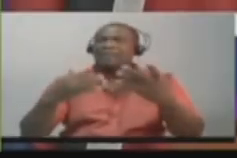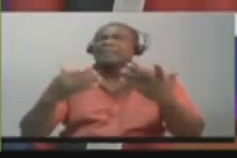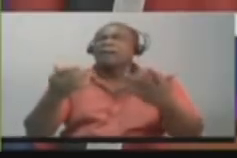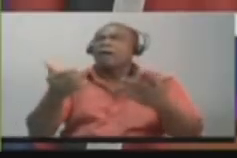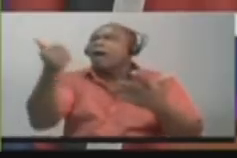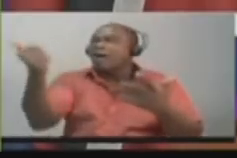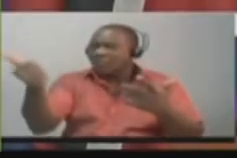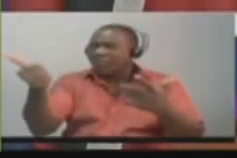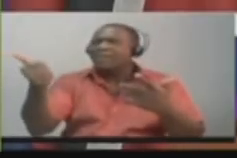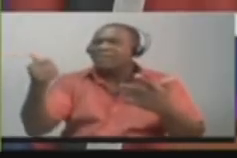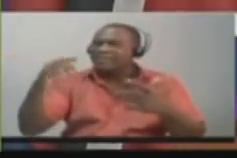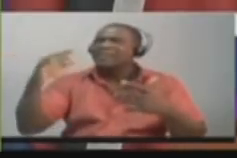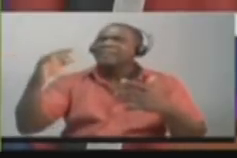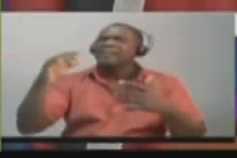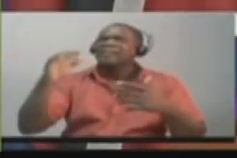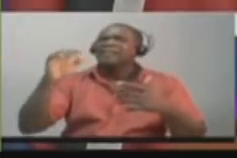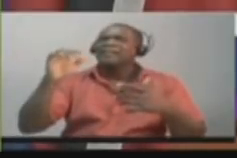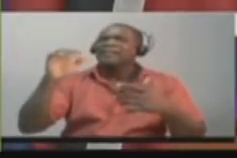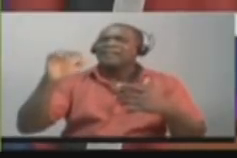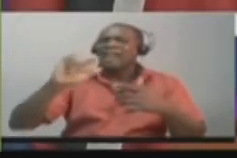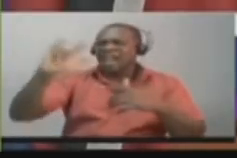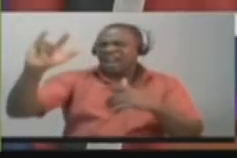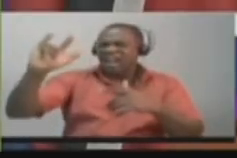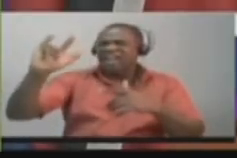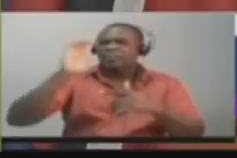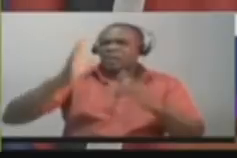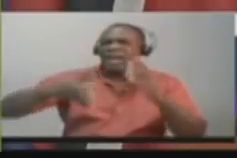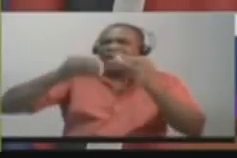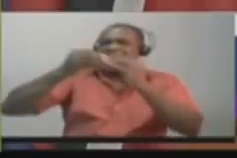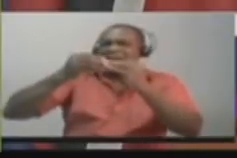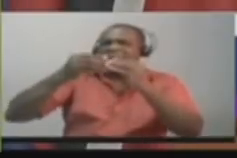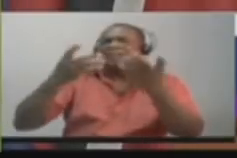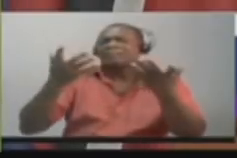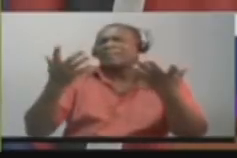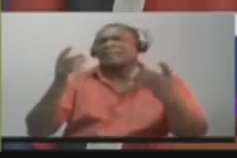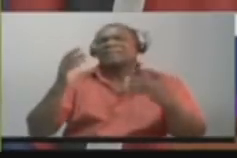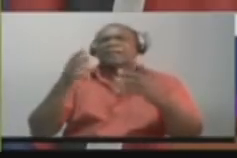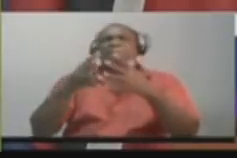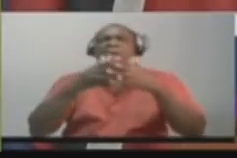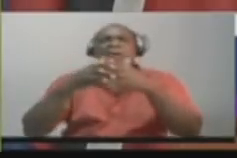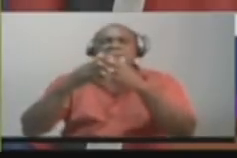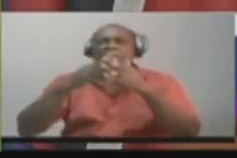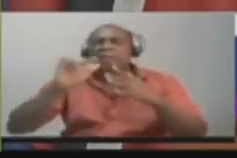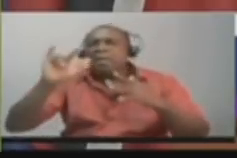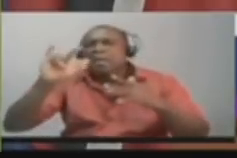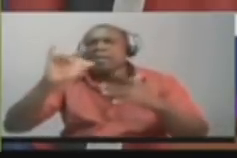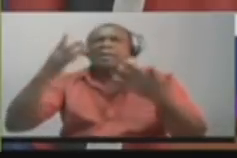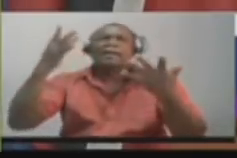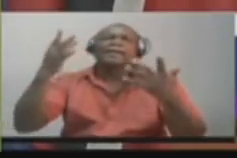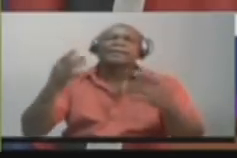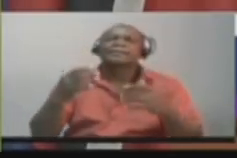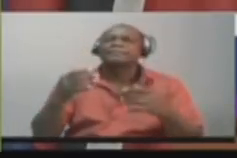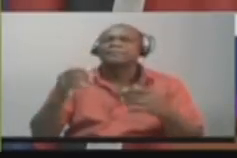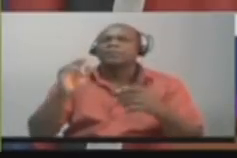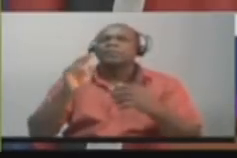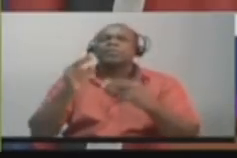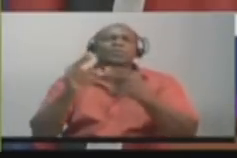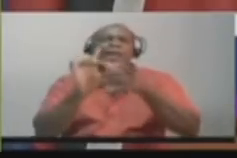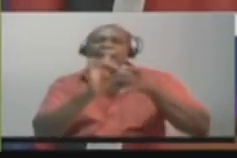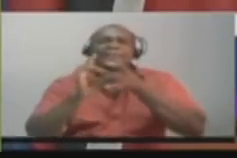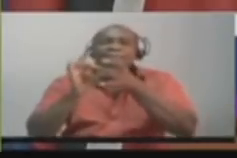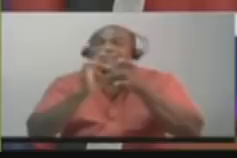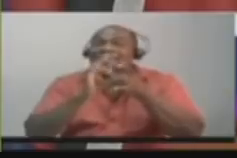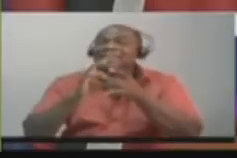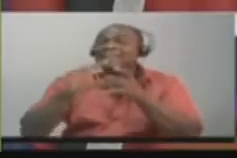other for persons who are still coming in via charter flights. So these are some of the tweaking arrangements that are going on. This morning, we had to deal